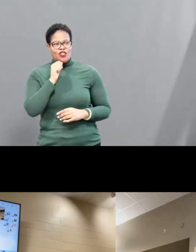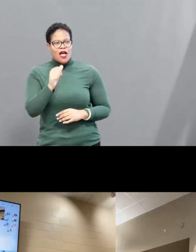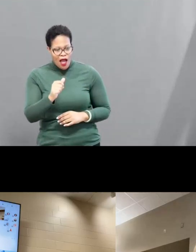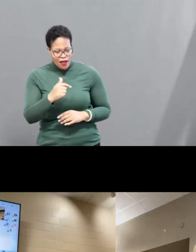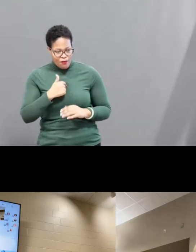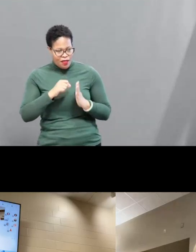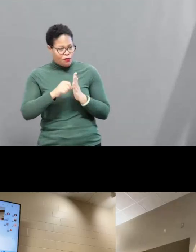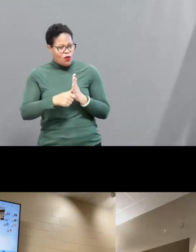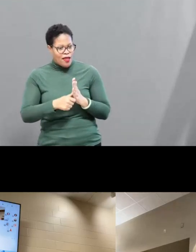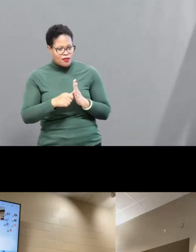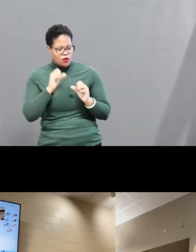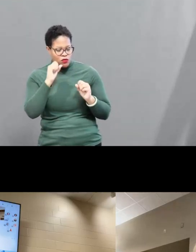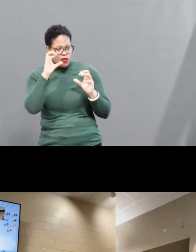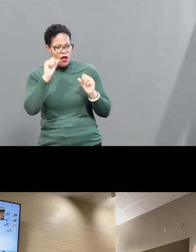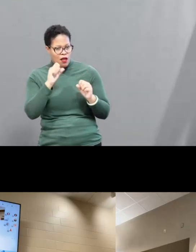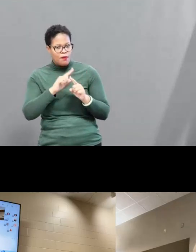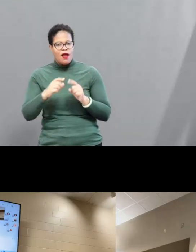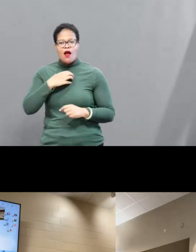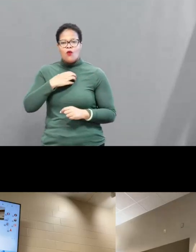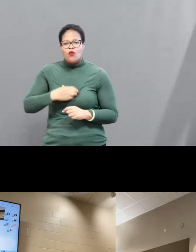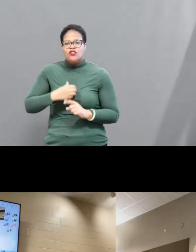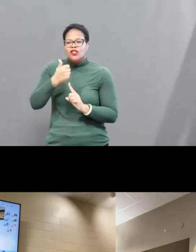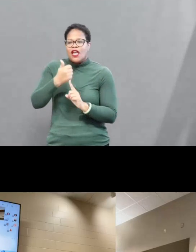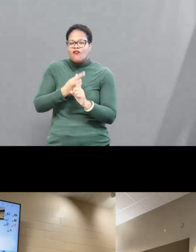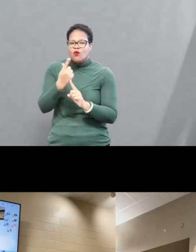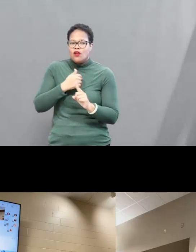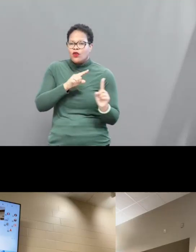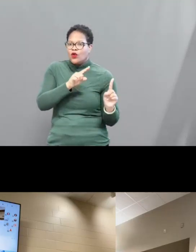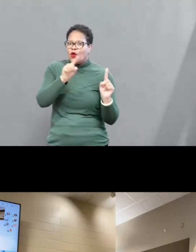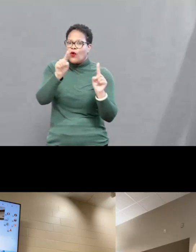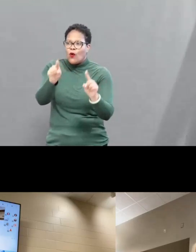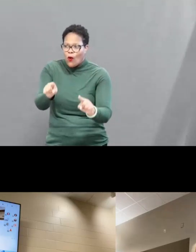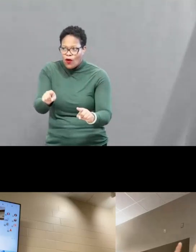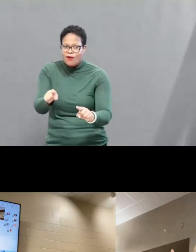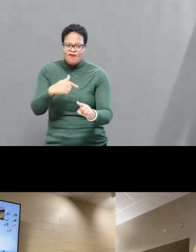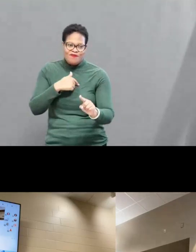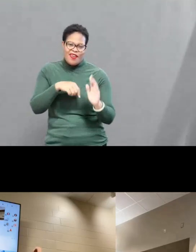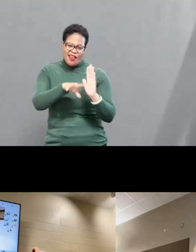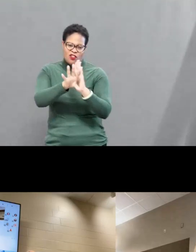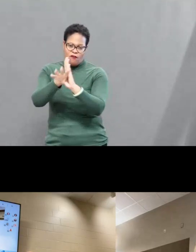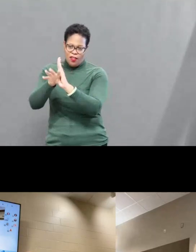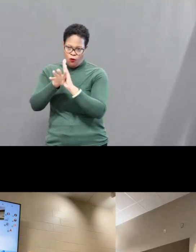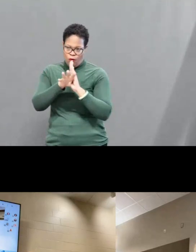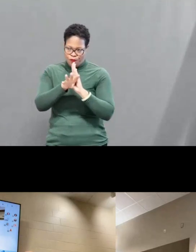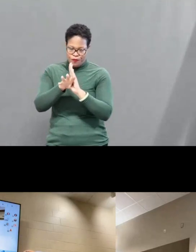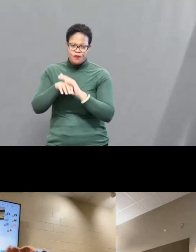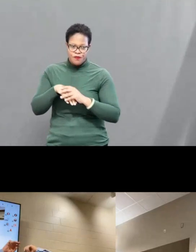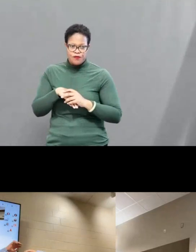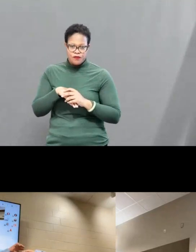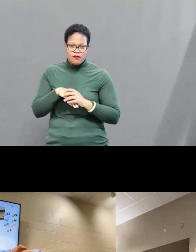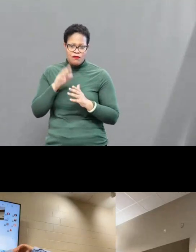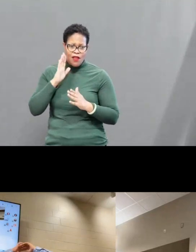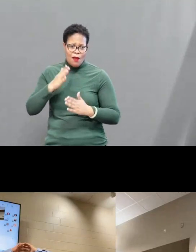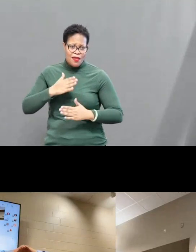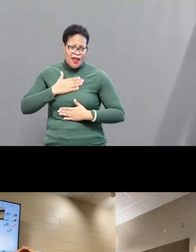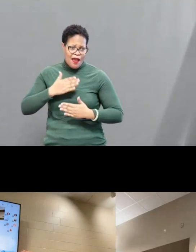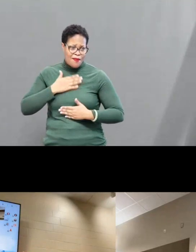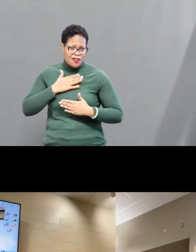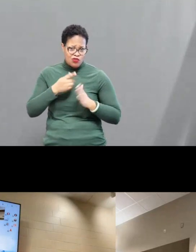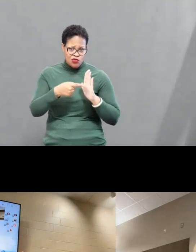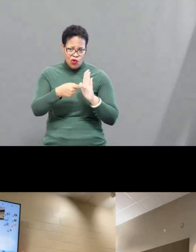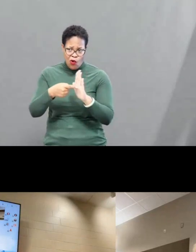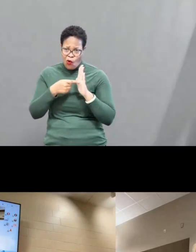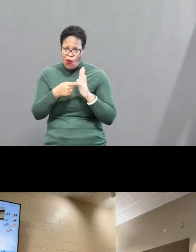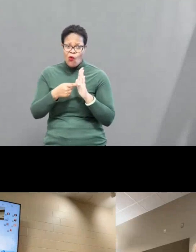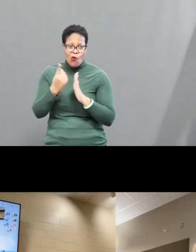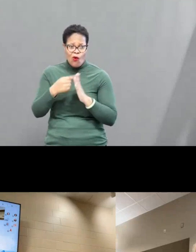I just wish everyone could go. And if everybody, I took a video. I'd be happy to show you what goes on